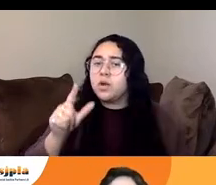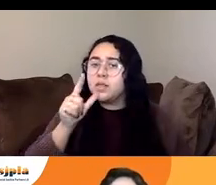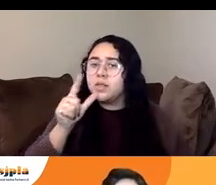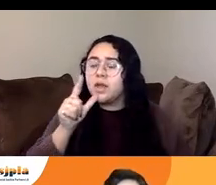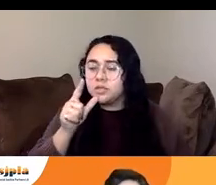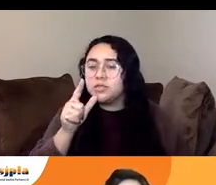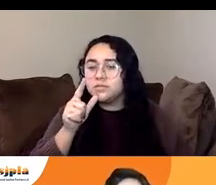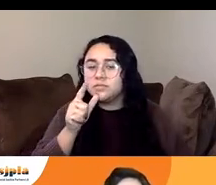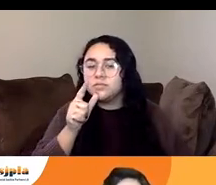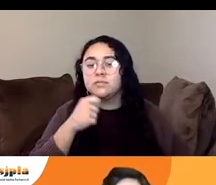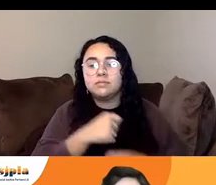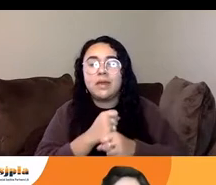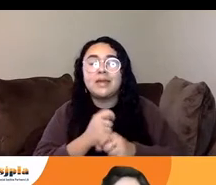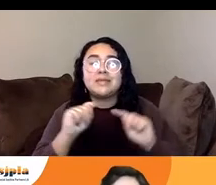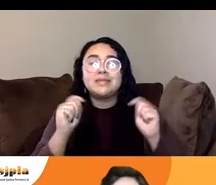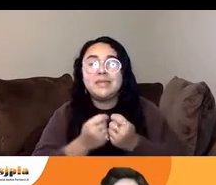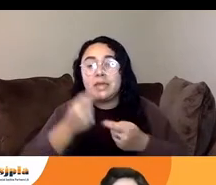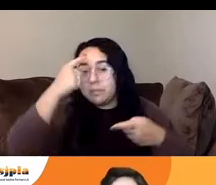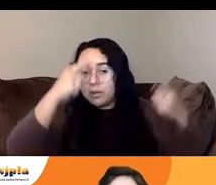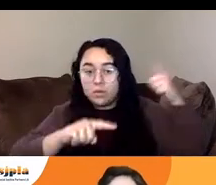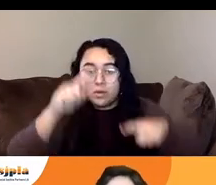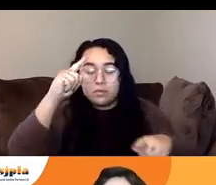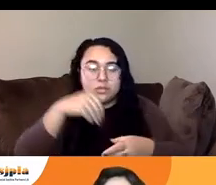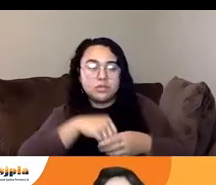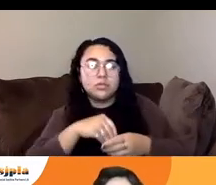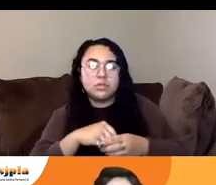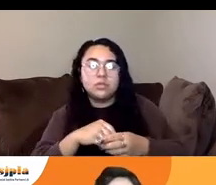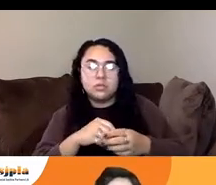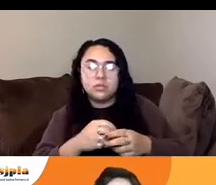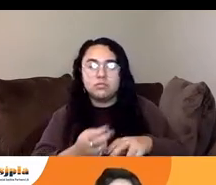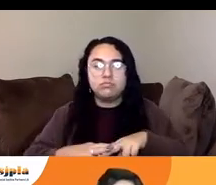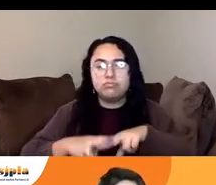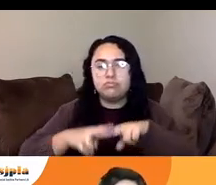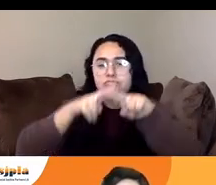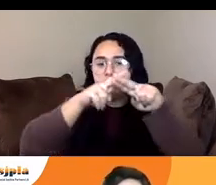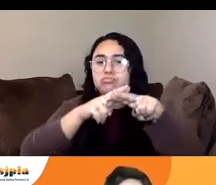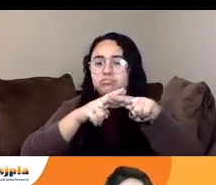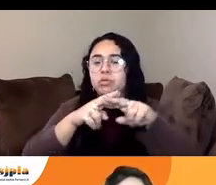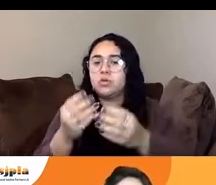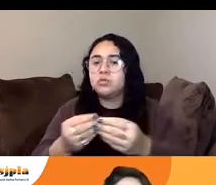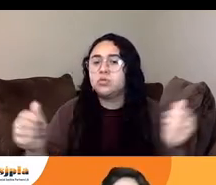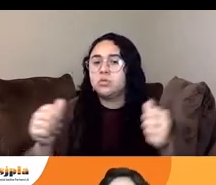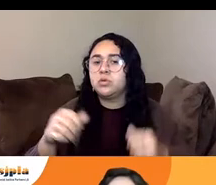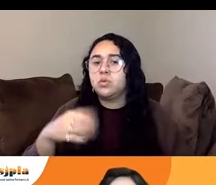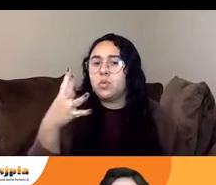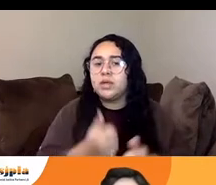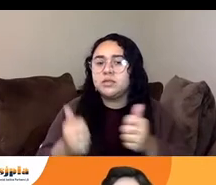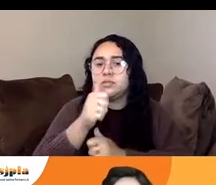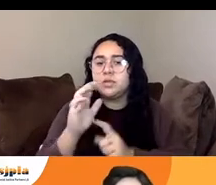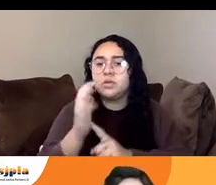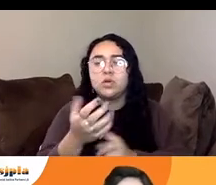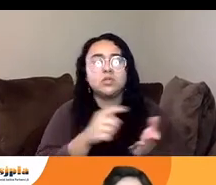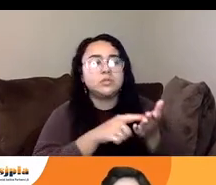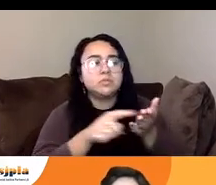also create team agreements internally that intentionally dial up the antidotes to white supremacy culture, have a commitment to pay our team a